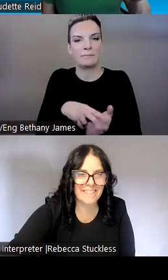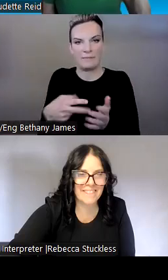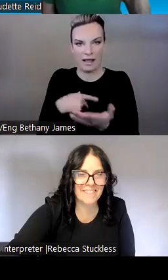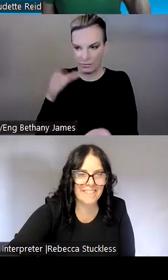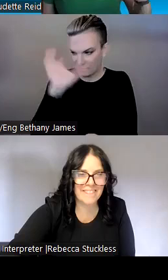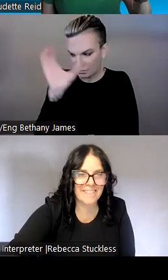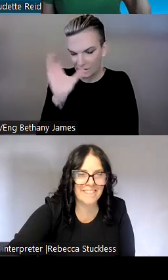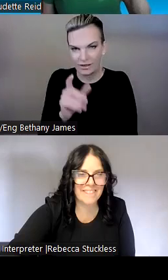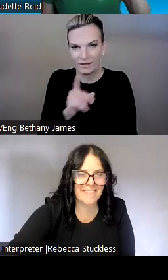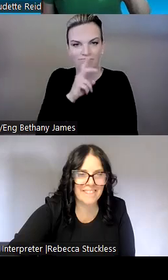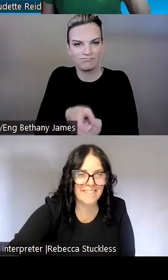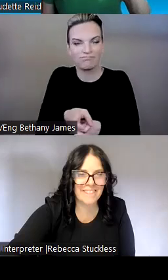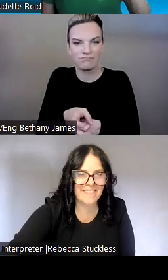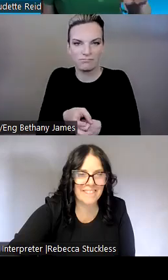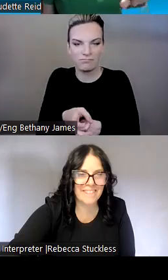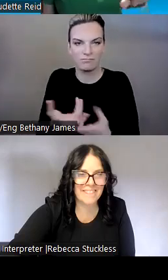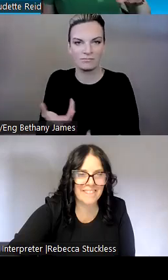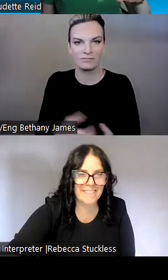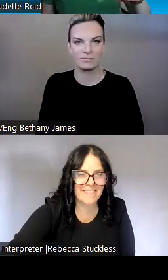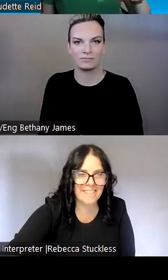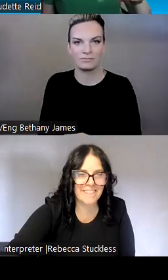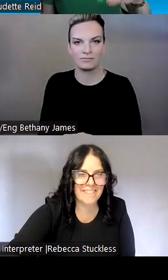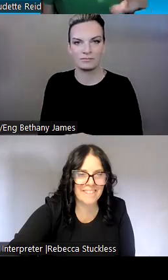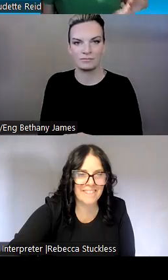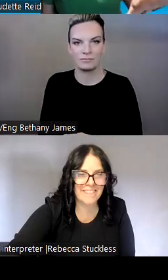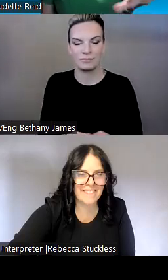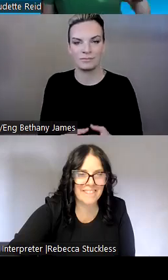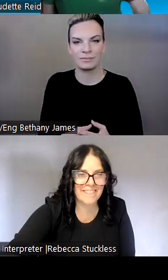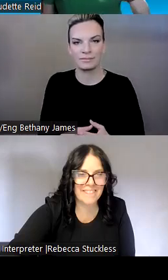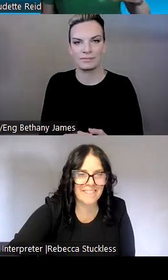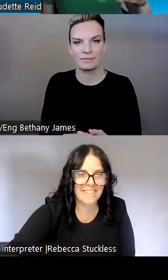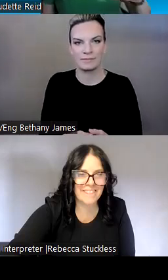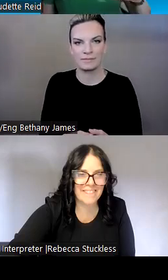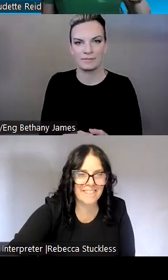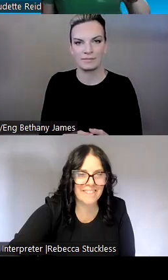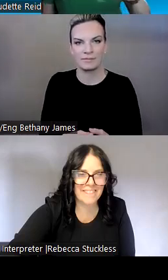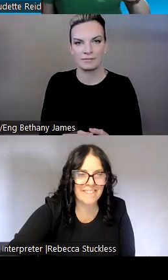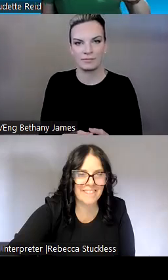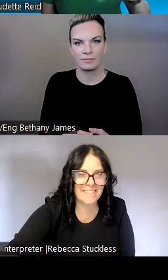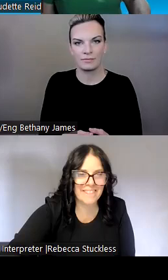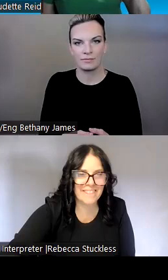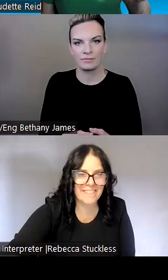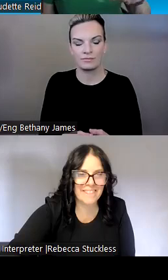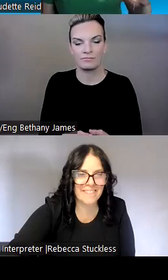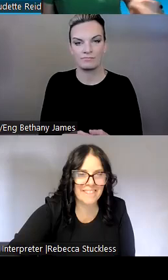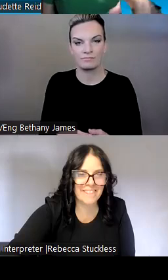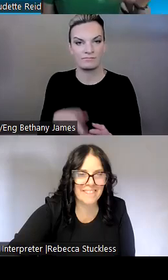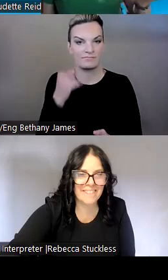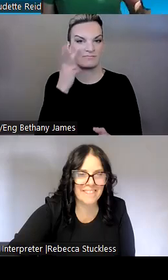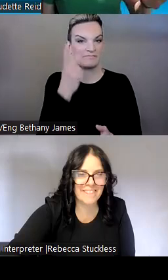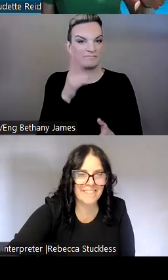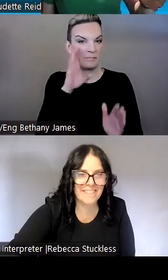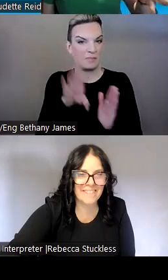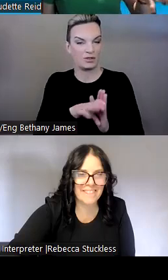for. But this is a picture, a screen grab of how the general